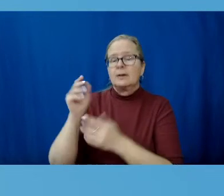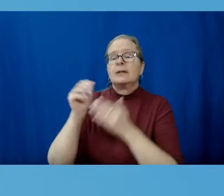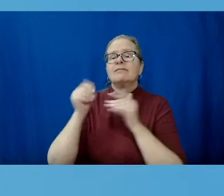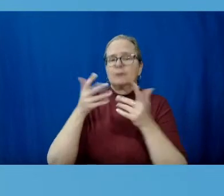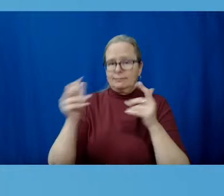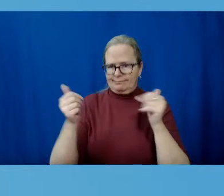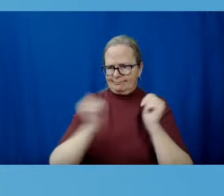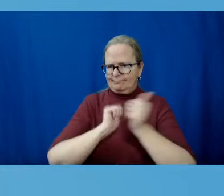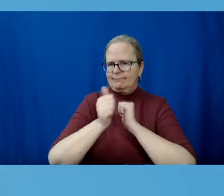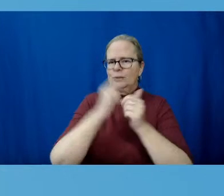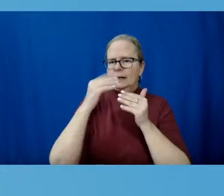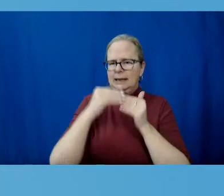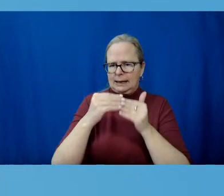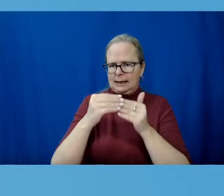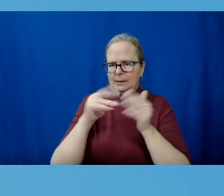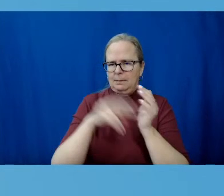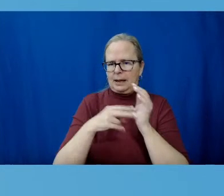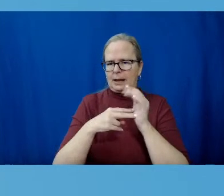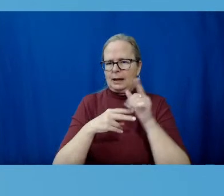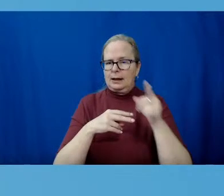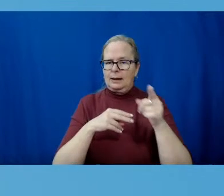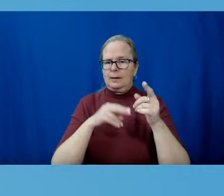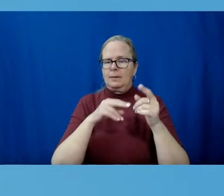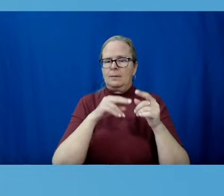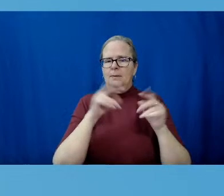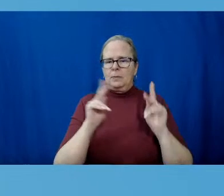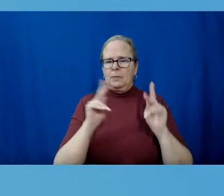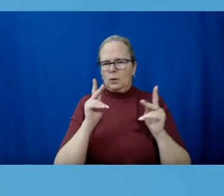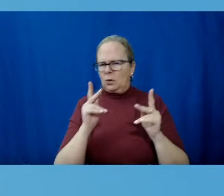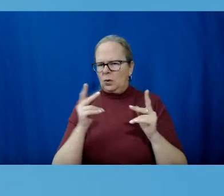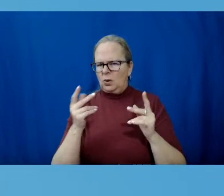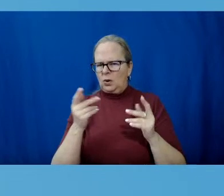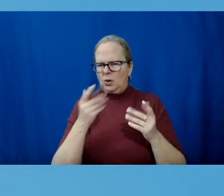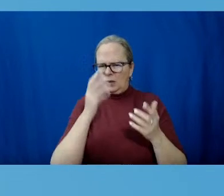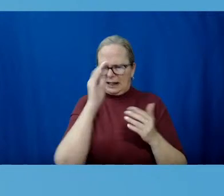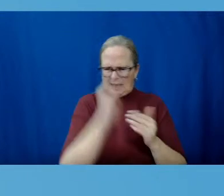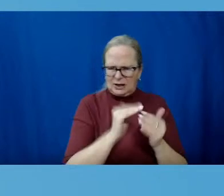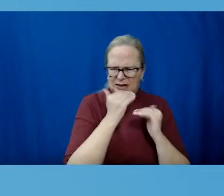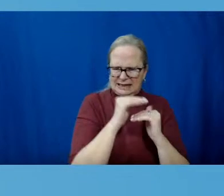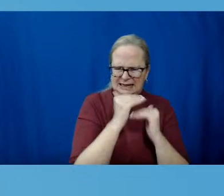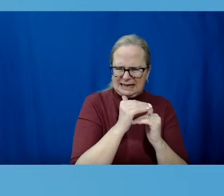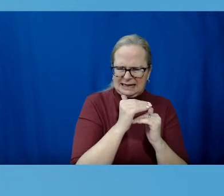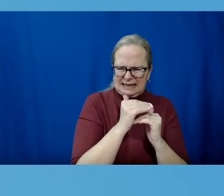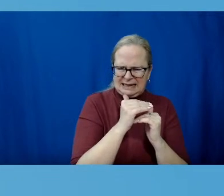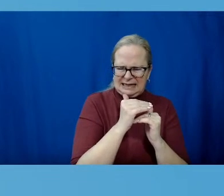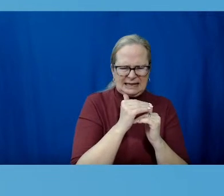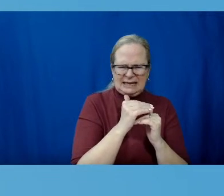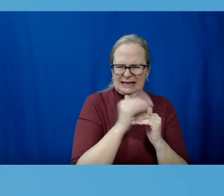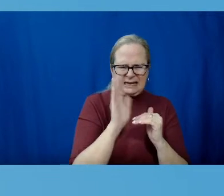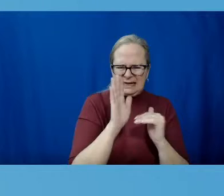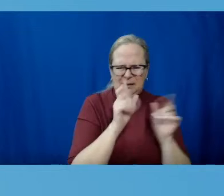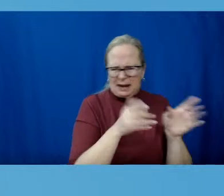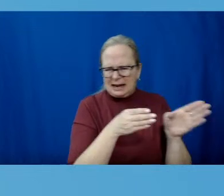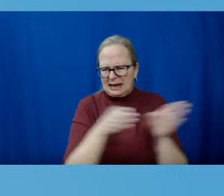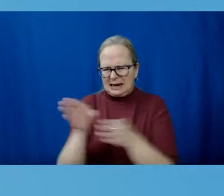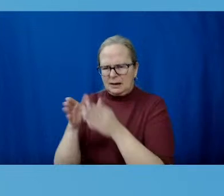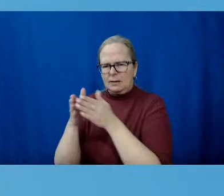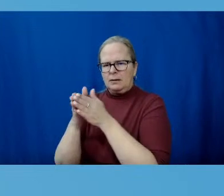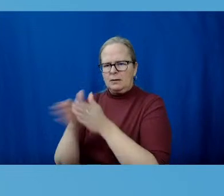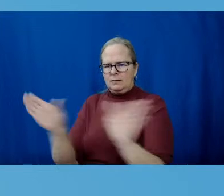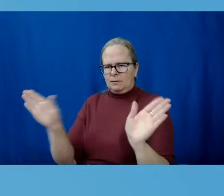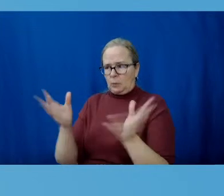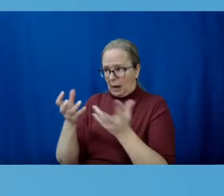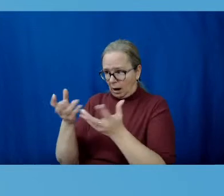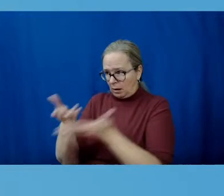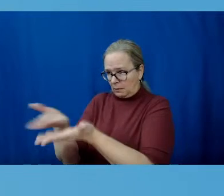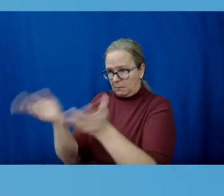fewer restrictions and actually deal with the pandemic. And going back to what Duane said, Kenney is though ultimately hoping the price of oil goes up and the pandemic goes